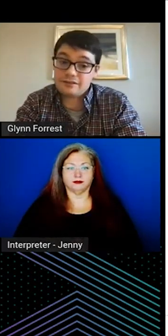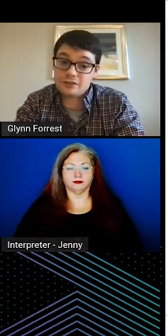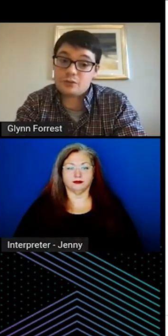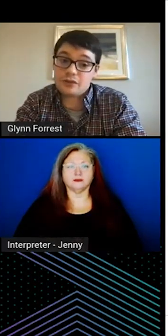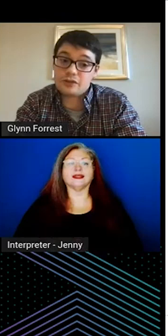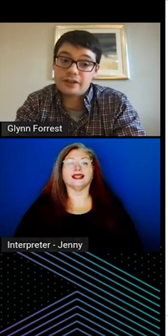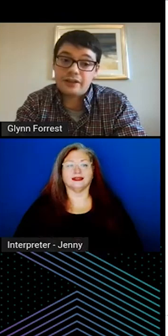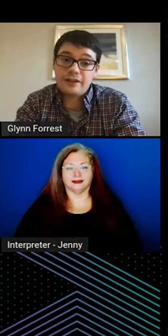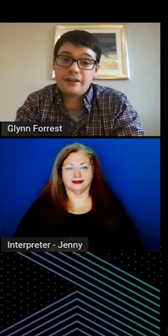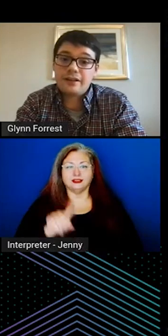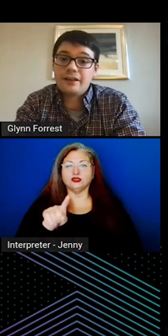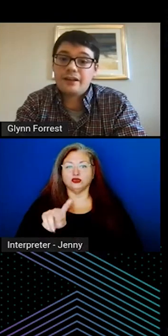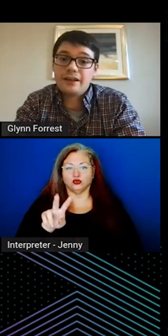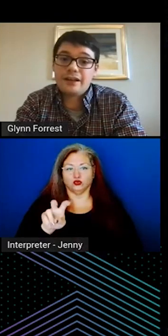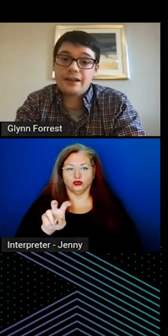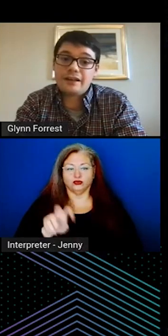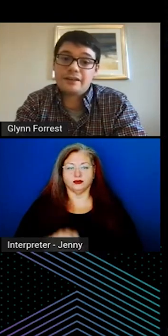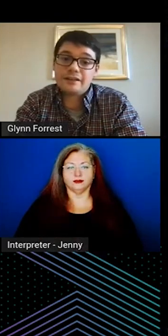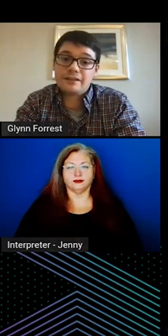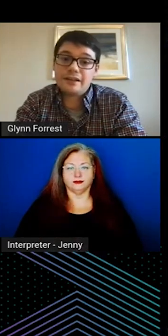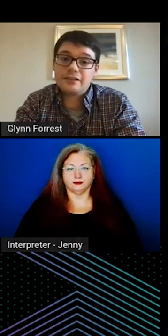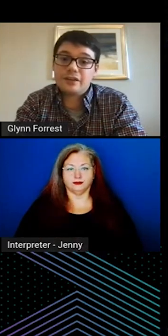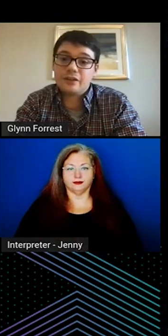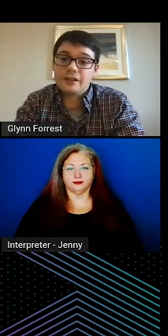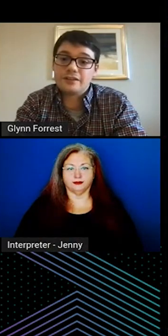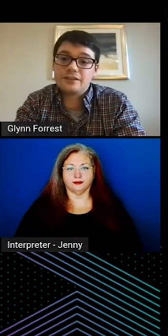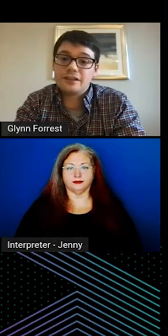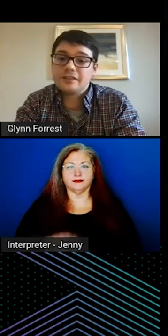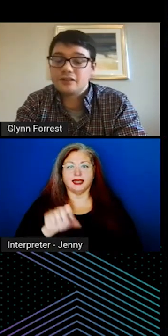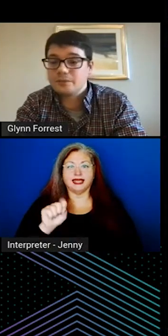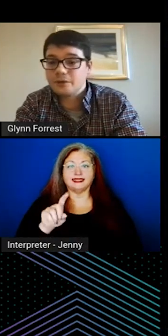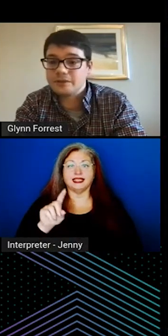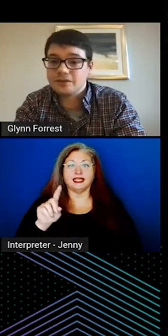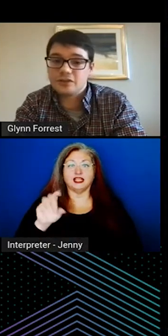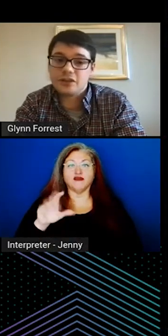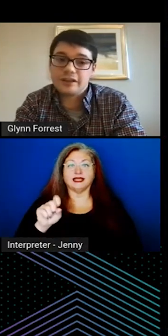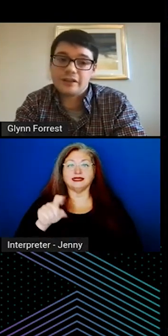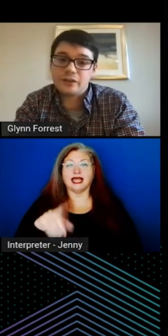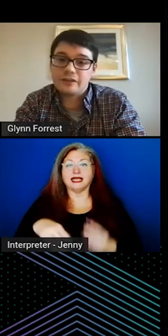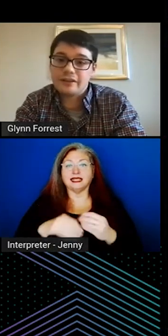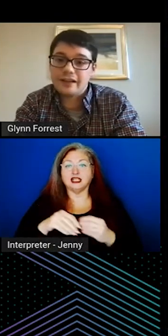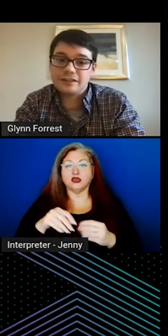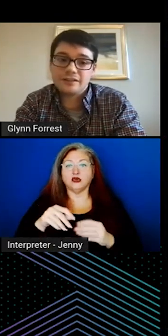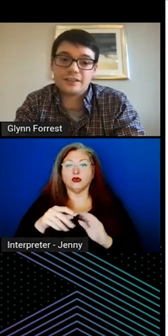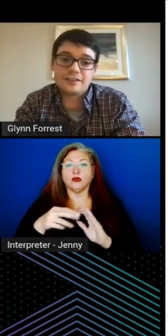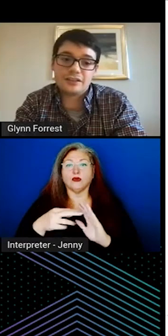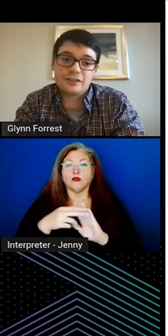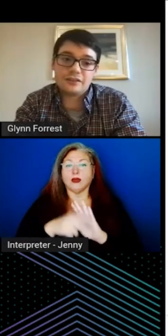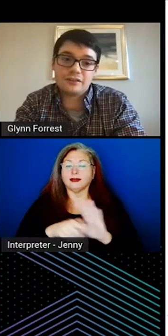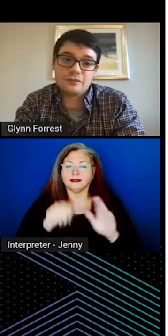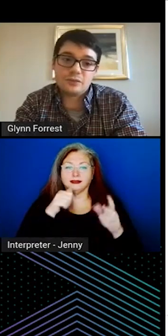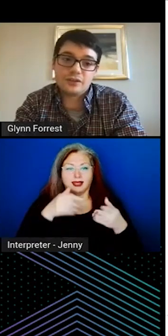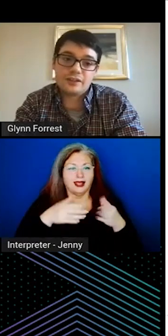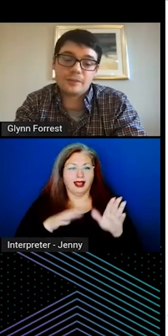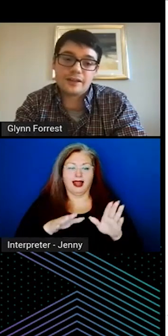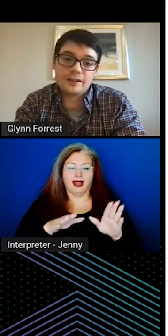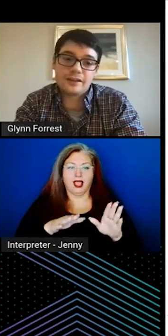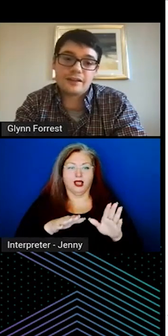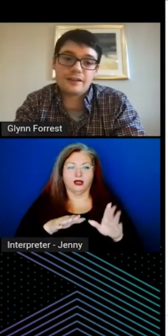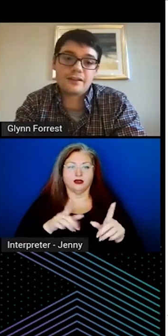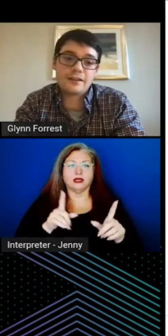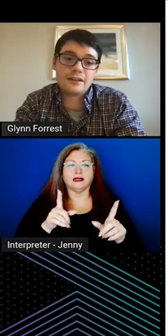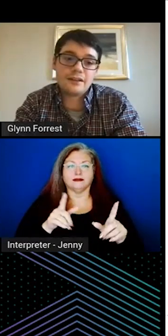Yes, it's 200. And S3 creds, additional properties are not allowed. Access key secret was